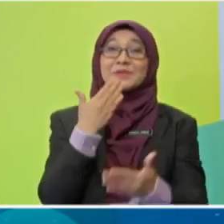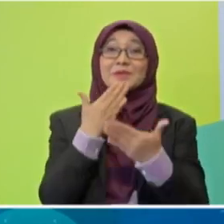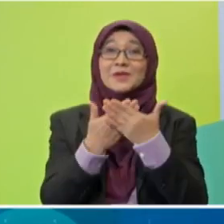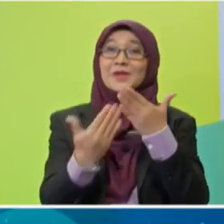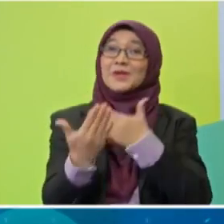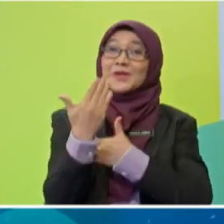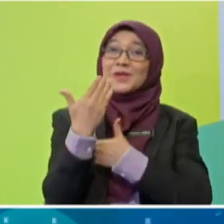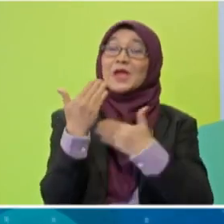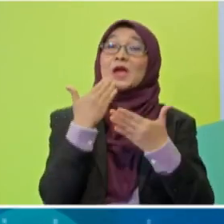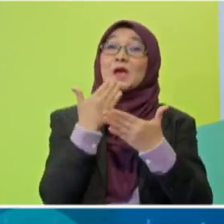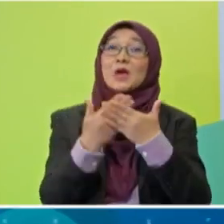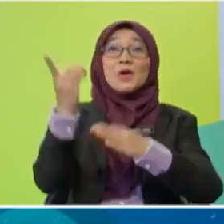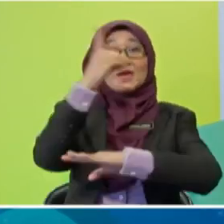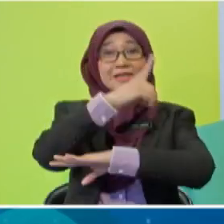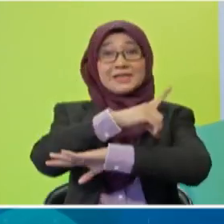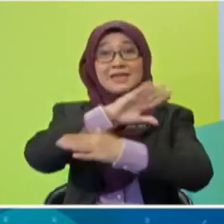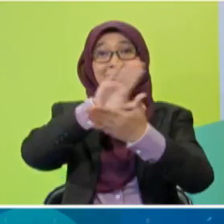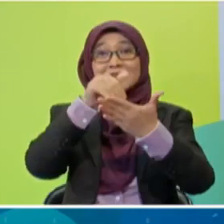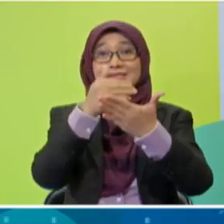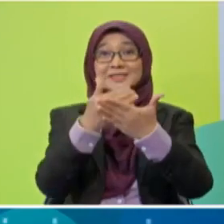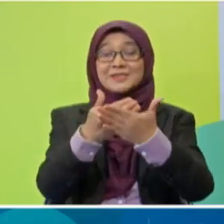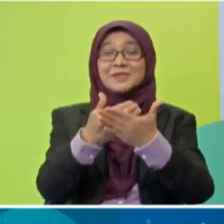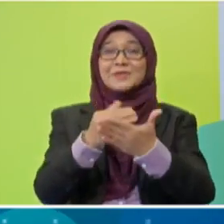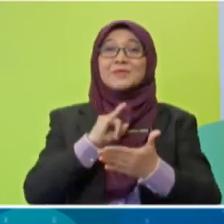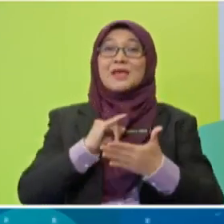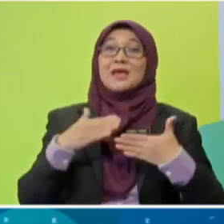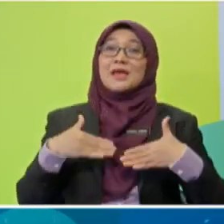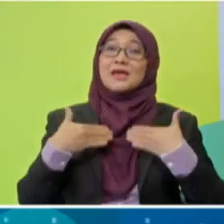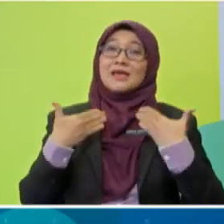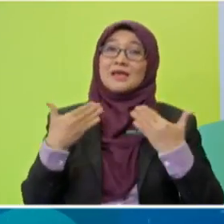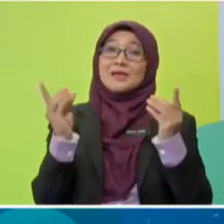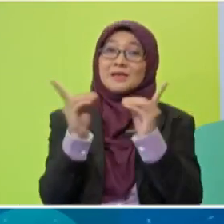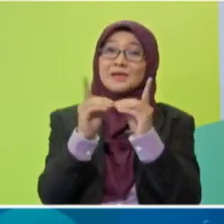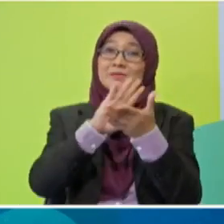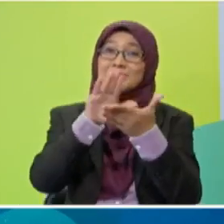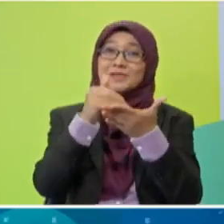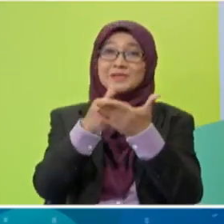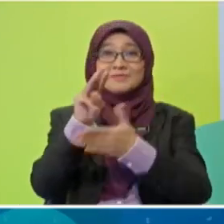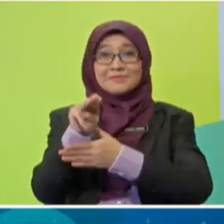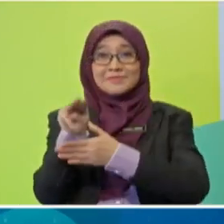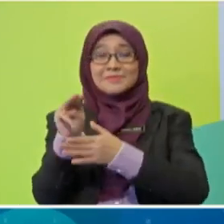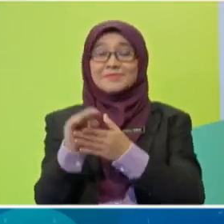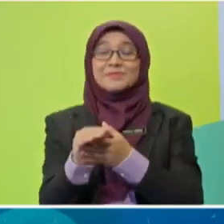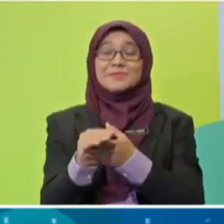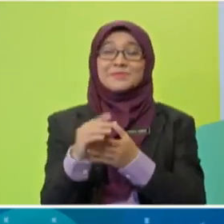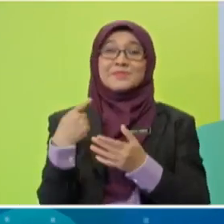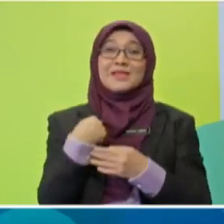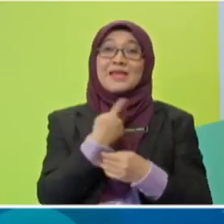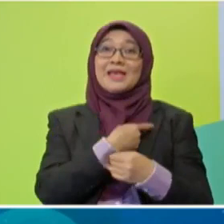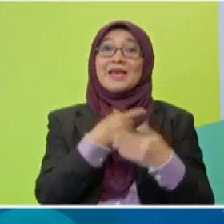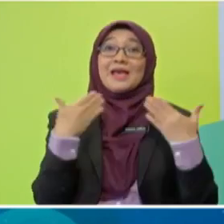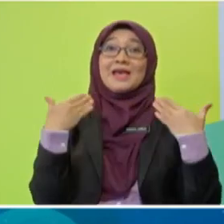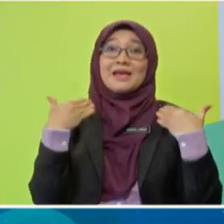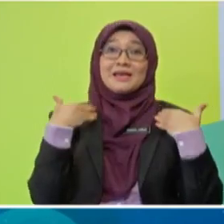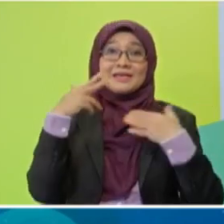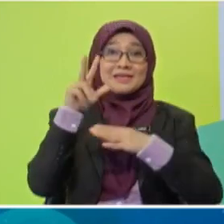is in pink of health. Okay, I'm very glad to meet you all again. Okay, for today's lesson, we have 3 beautiful rose bars